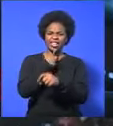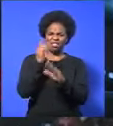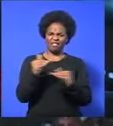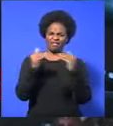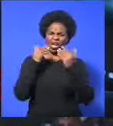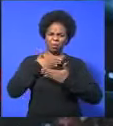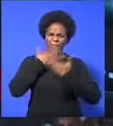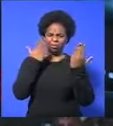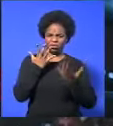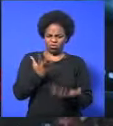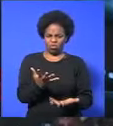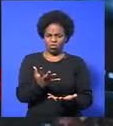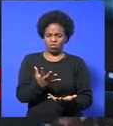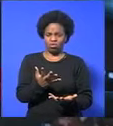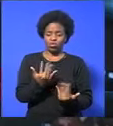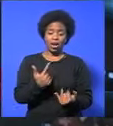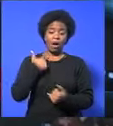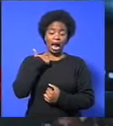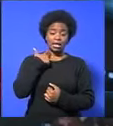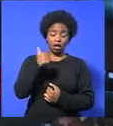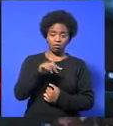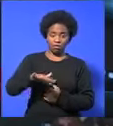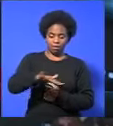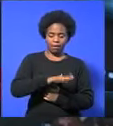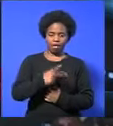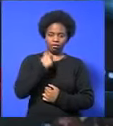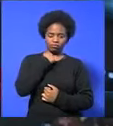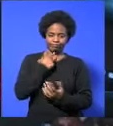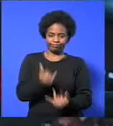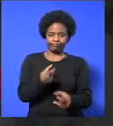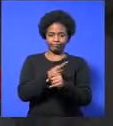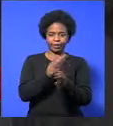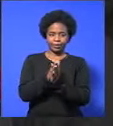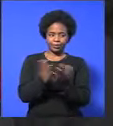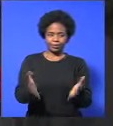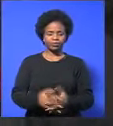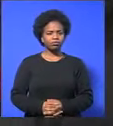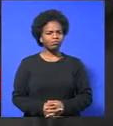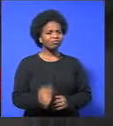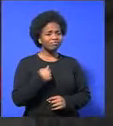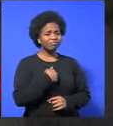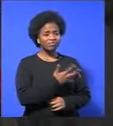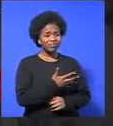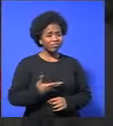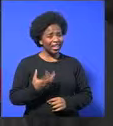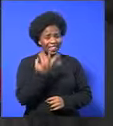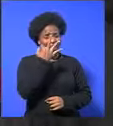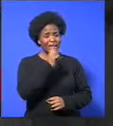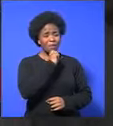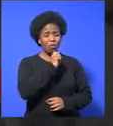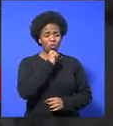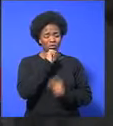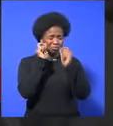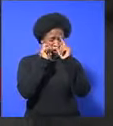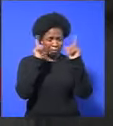being unfairly targeted. Kailihle Kumalo reports. We wake up from 3:30, 4:30, depend